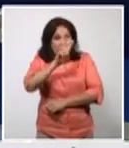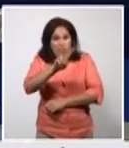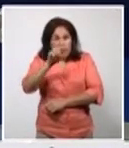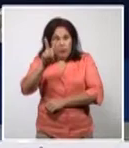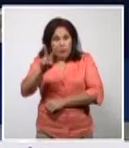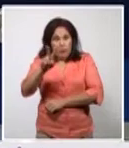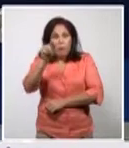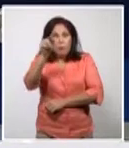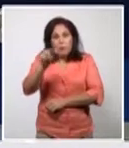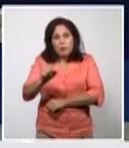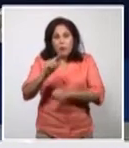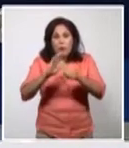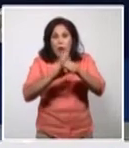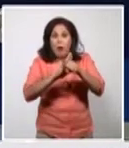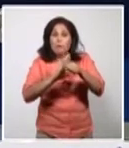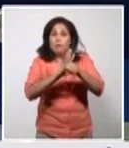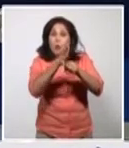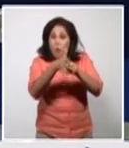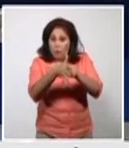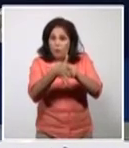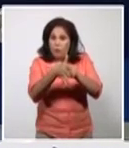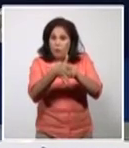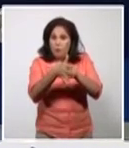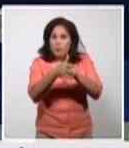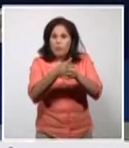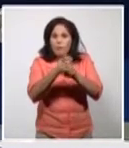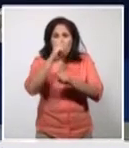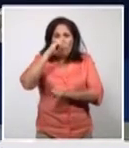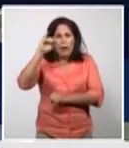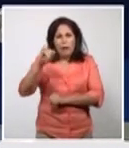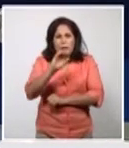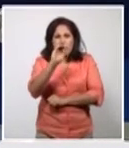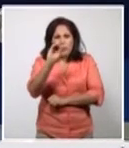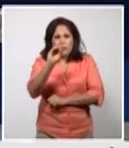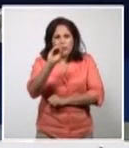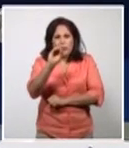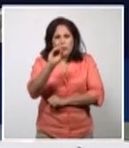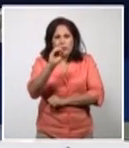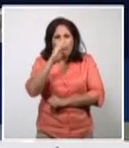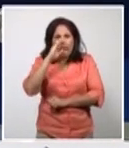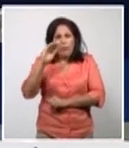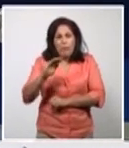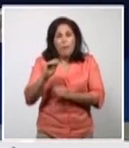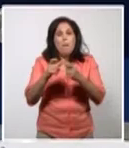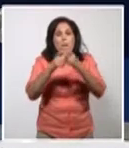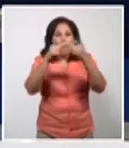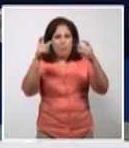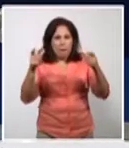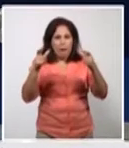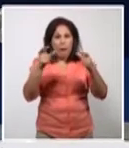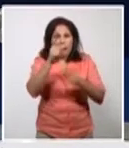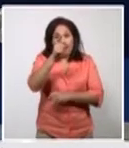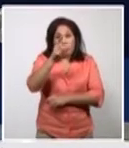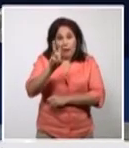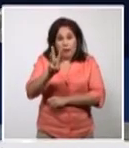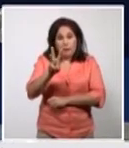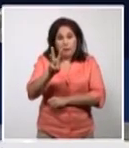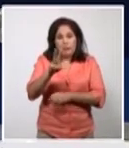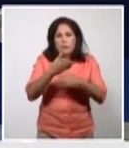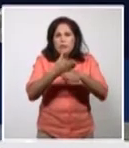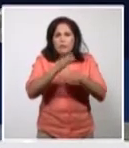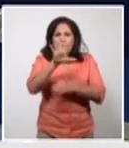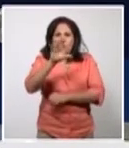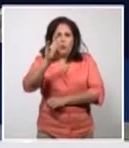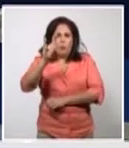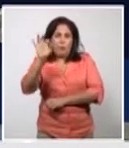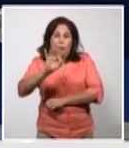Yesterday, of the 22 cases, the age group of under 60 years had the highest number with 13 cases, that is 59%,